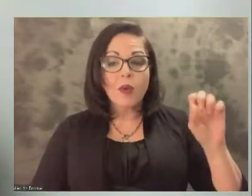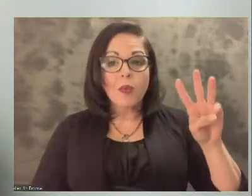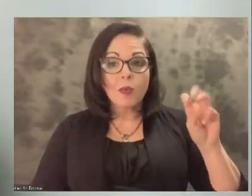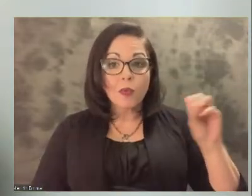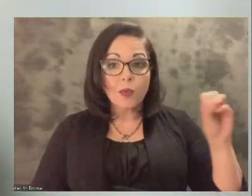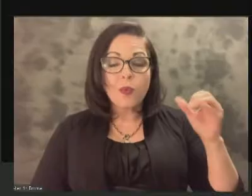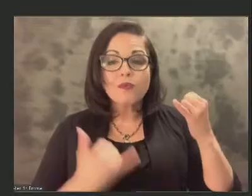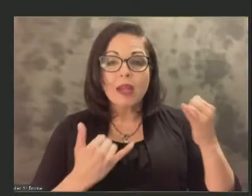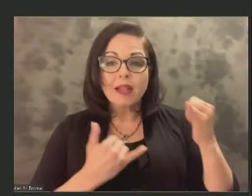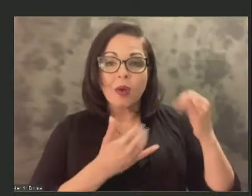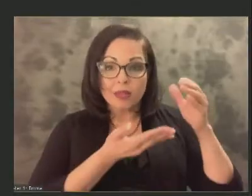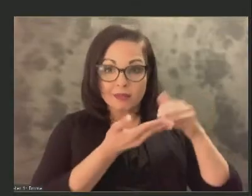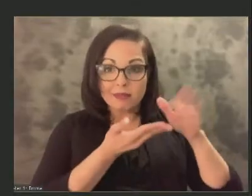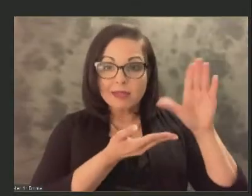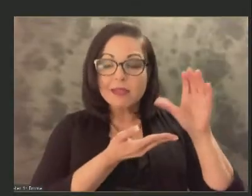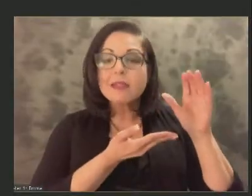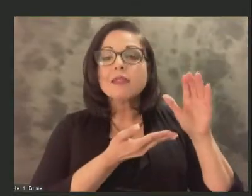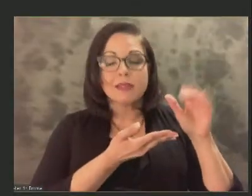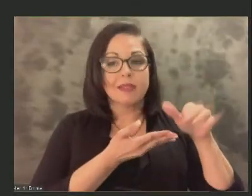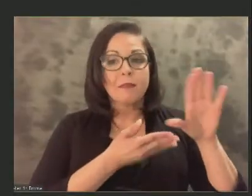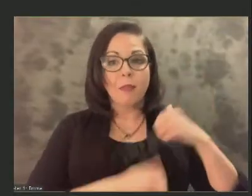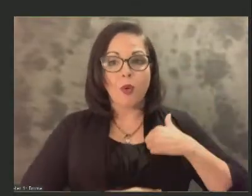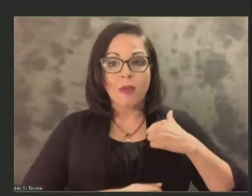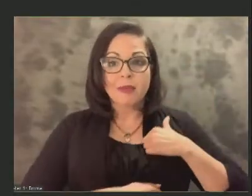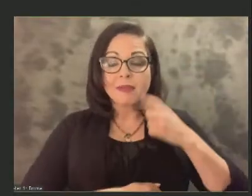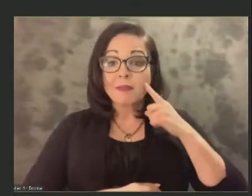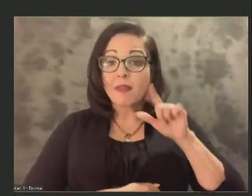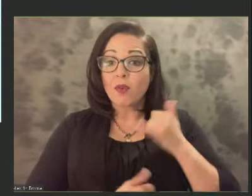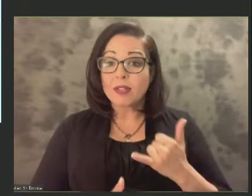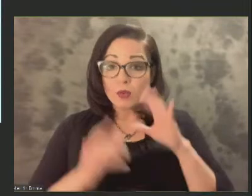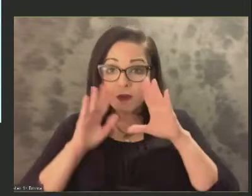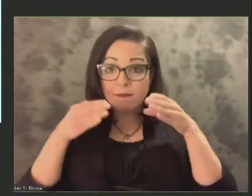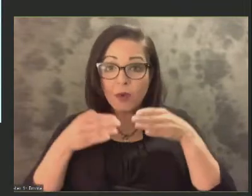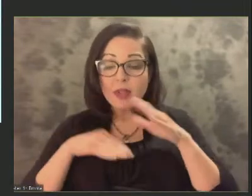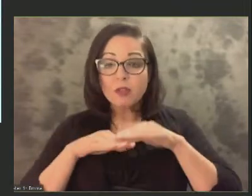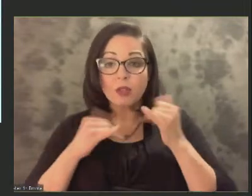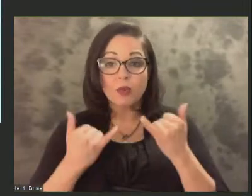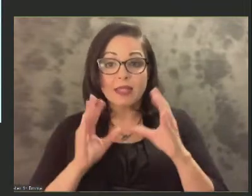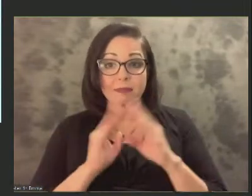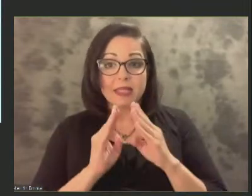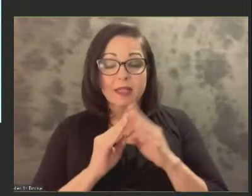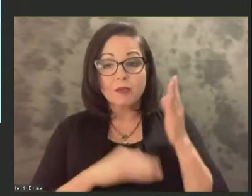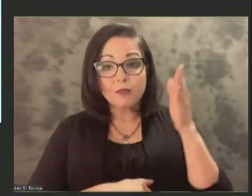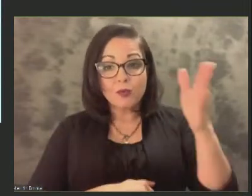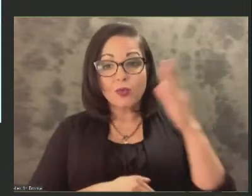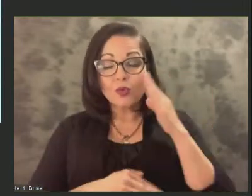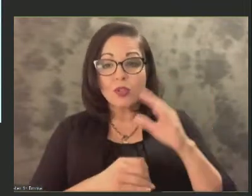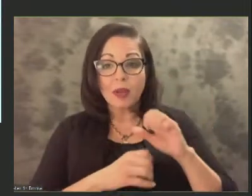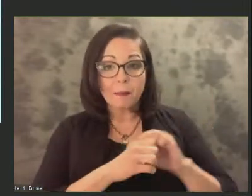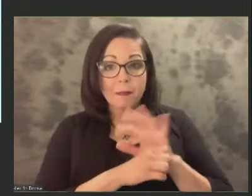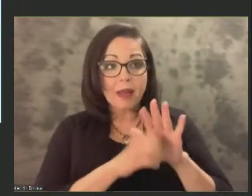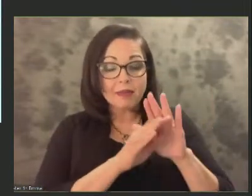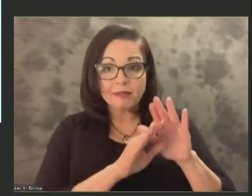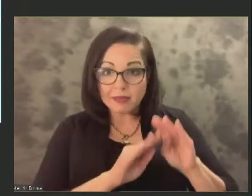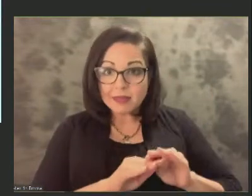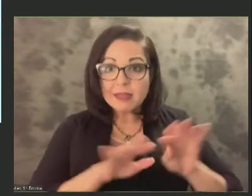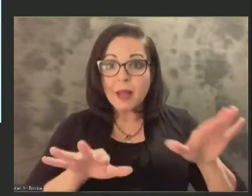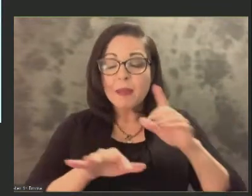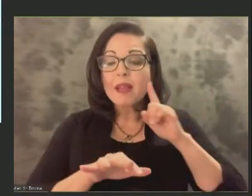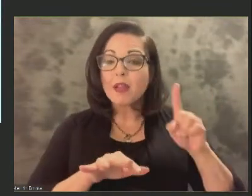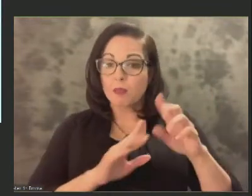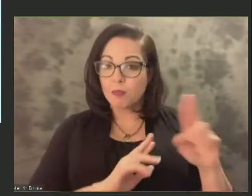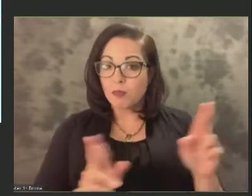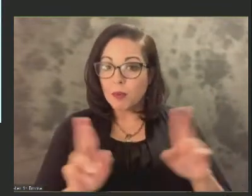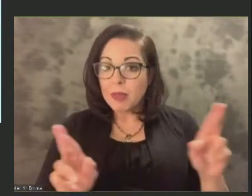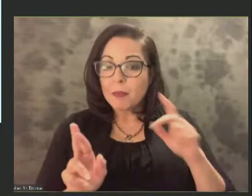deployment. The focus of today's meeting is on future pandemic preparedness, mitigation, and